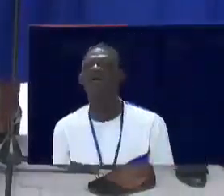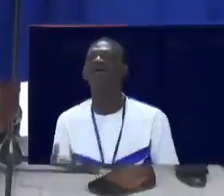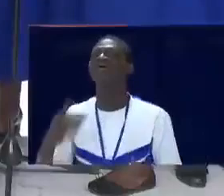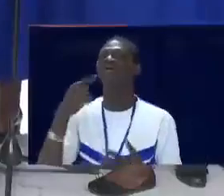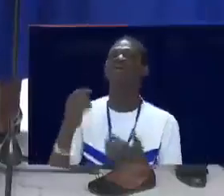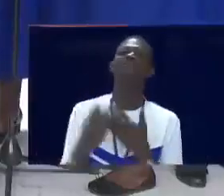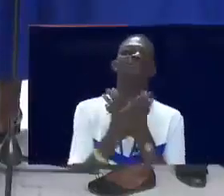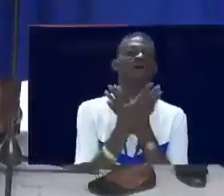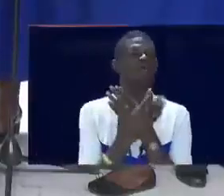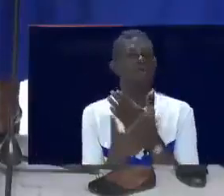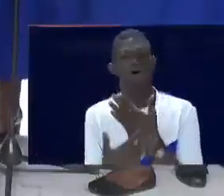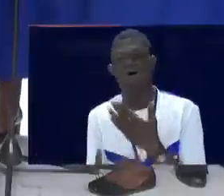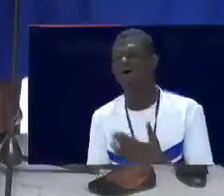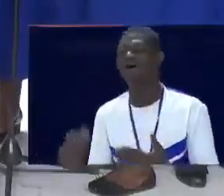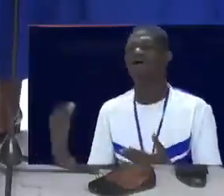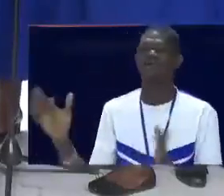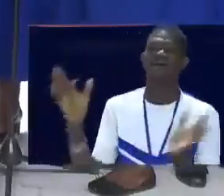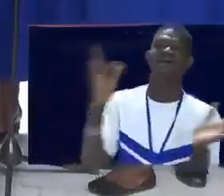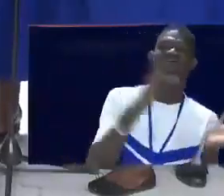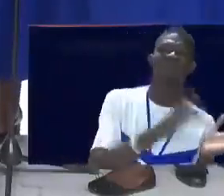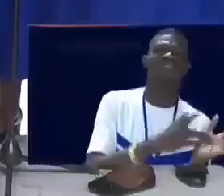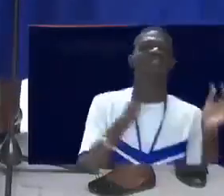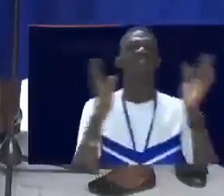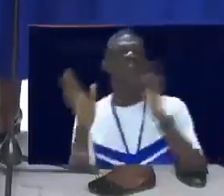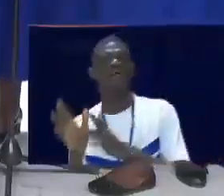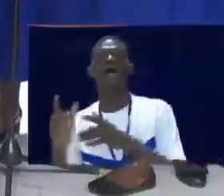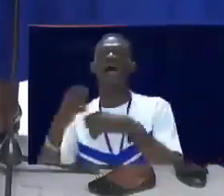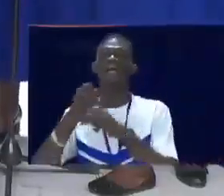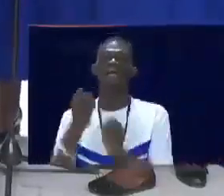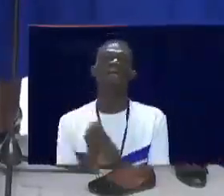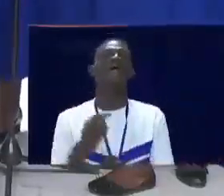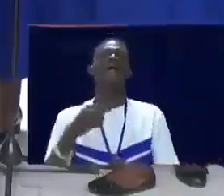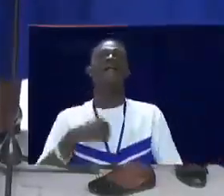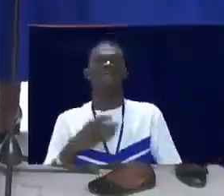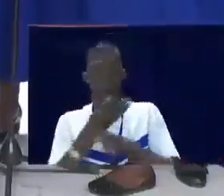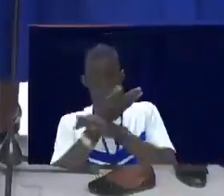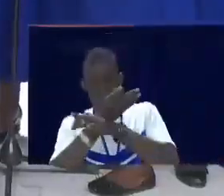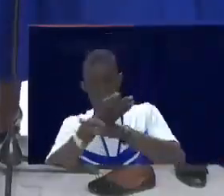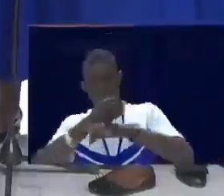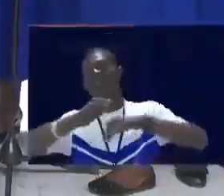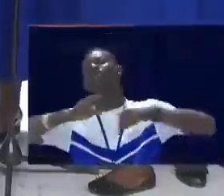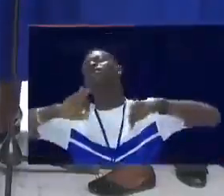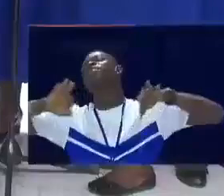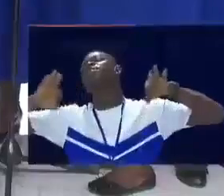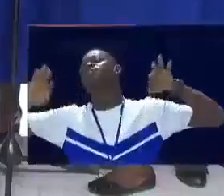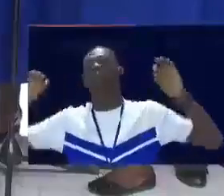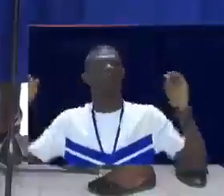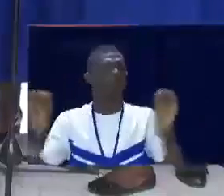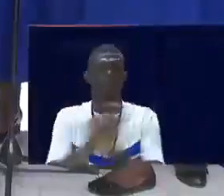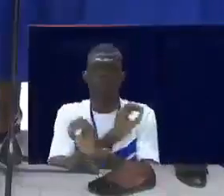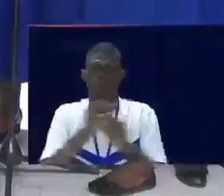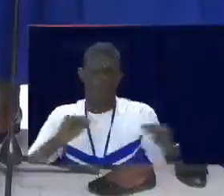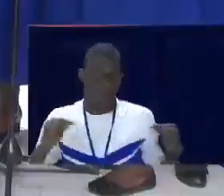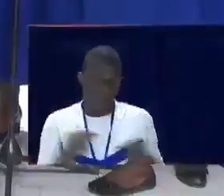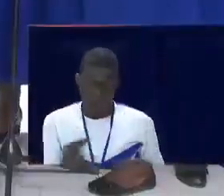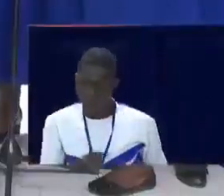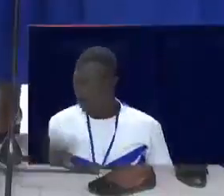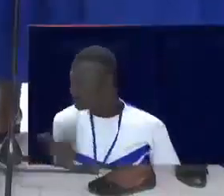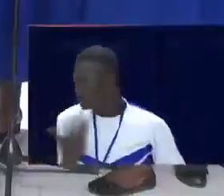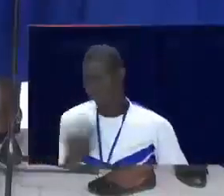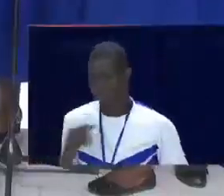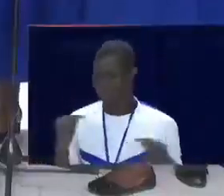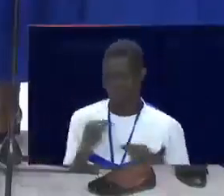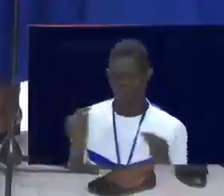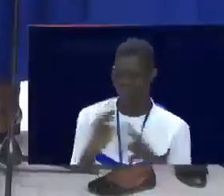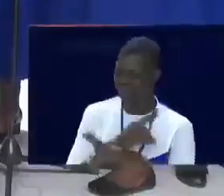sorrow. The blood of Jesus. No more chain is holding me down.